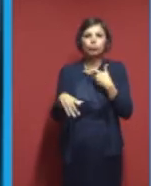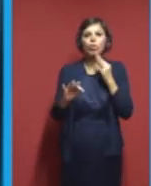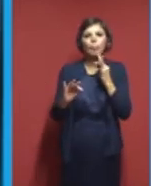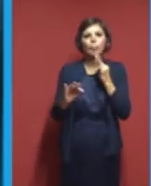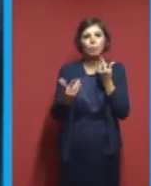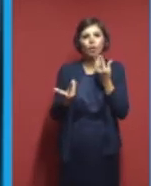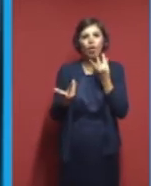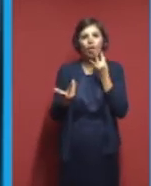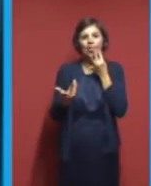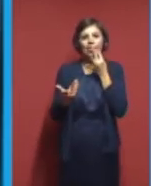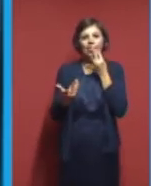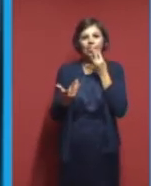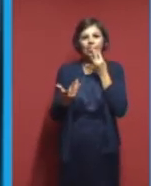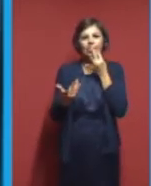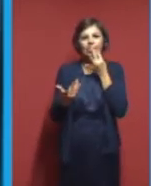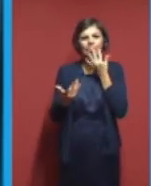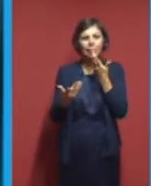Tandon.